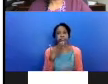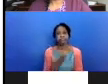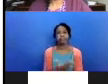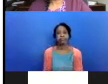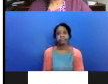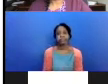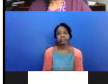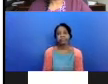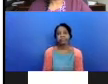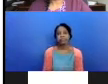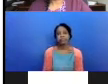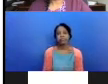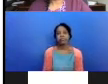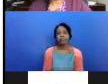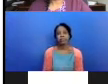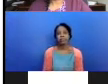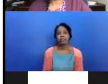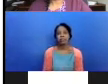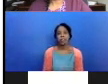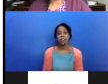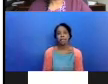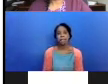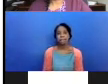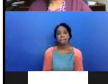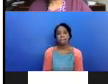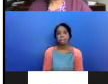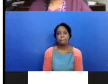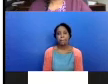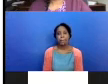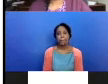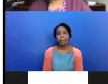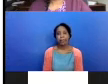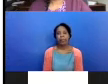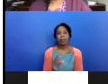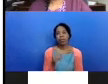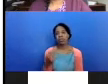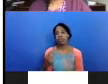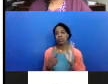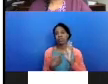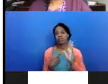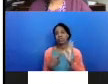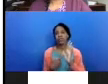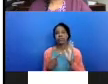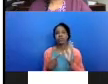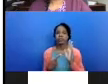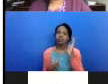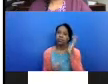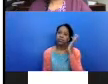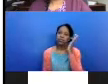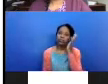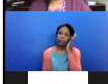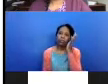I mean, it's often very powerful in that phase 3 for if the configuration is a woman